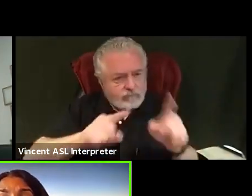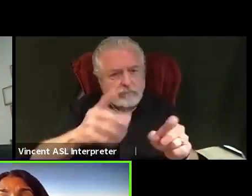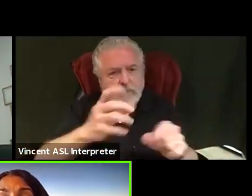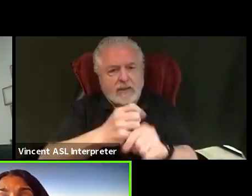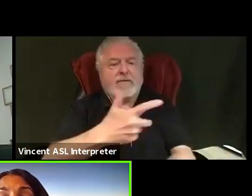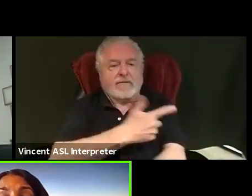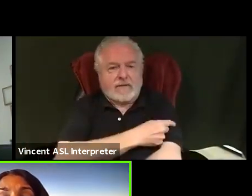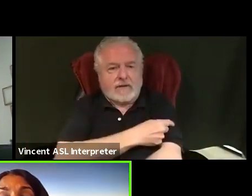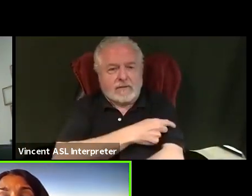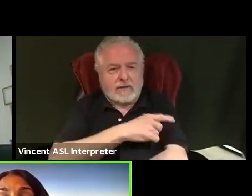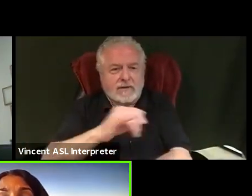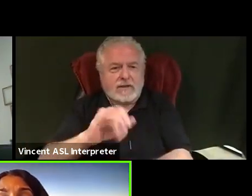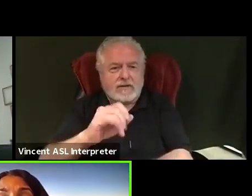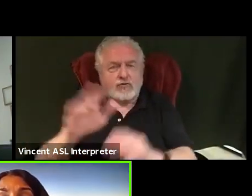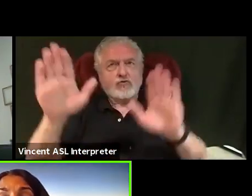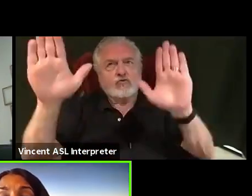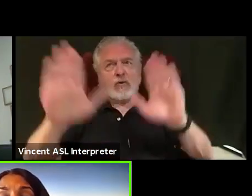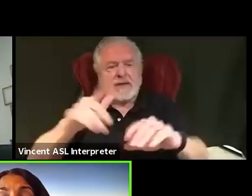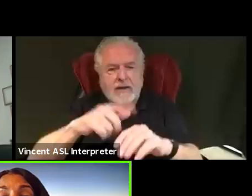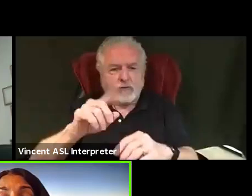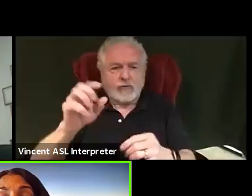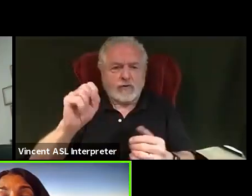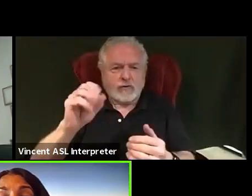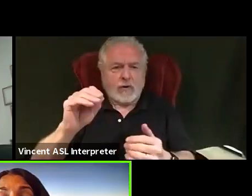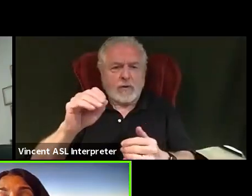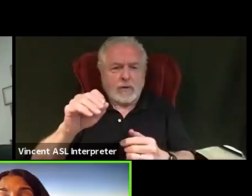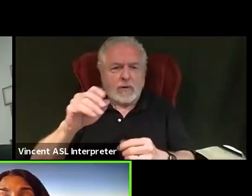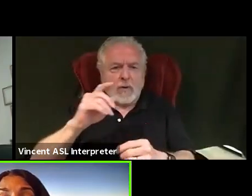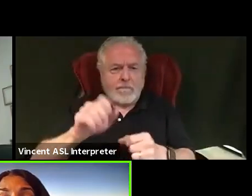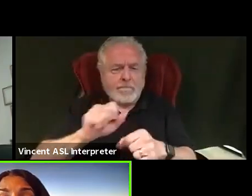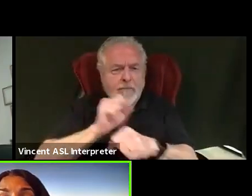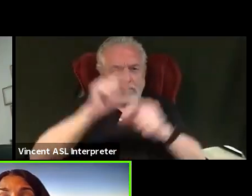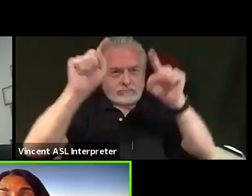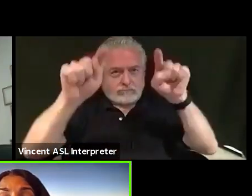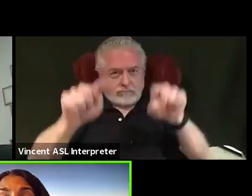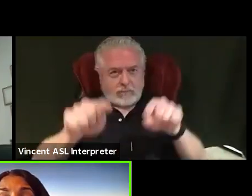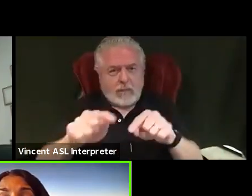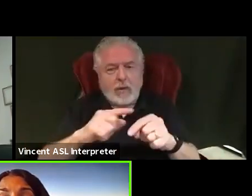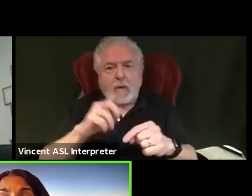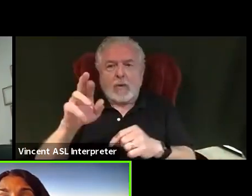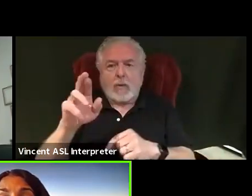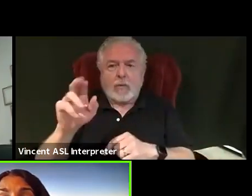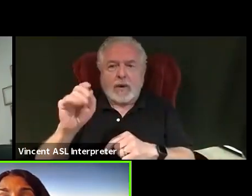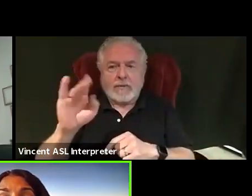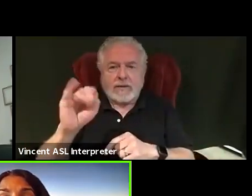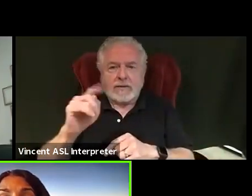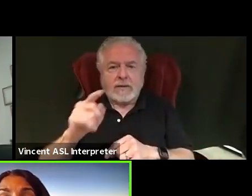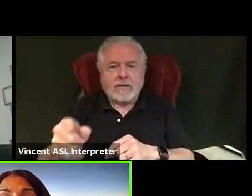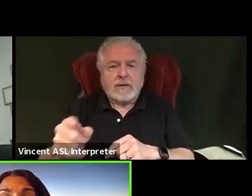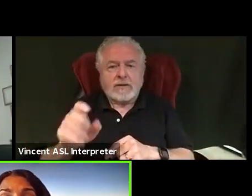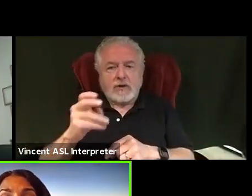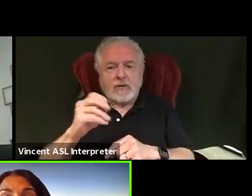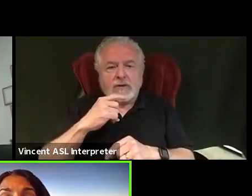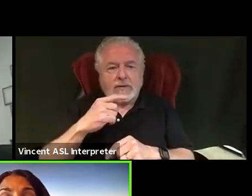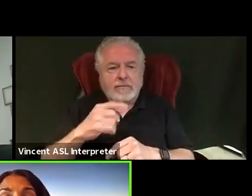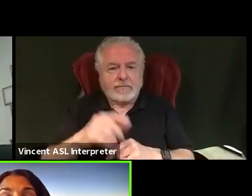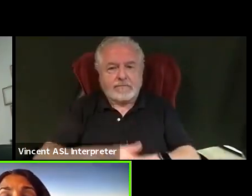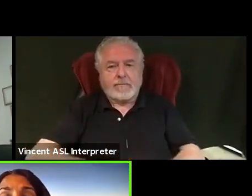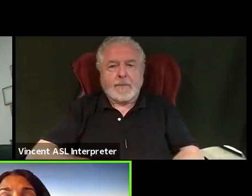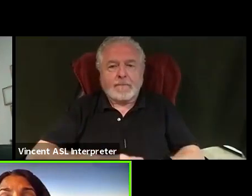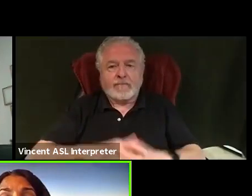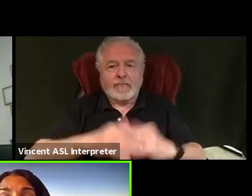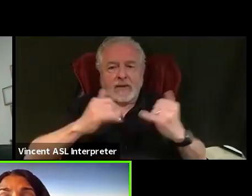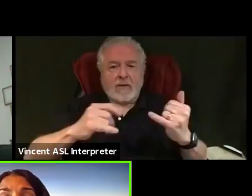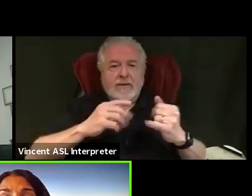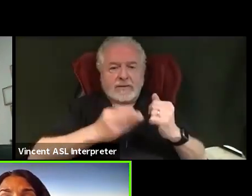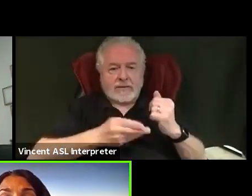vaccinated, because this is a great time to do so. And there's plenty of appointments as Supervisor Rabbit and Chairwoman Hopkins mentioned. Now